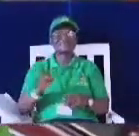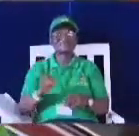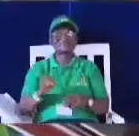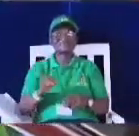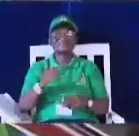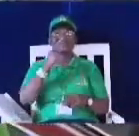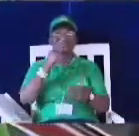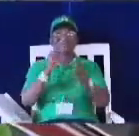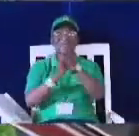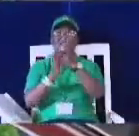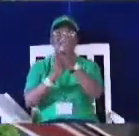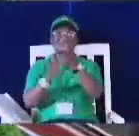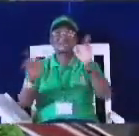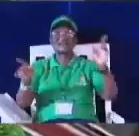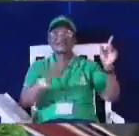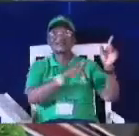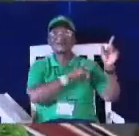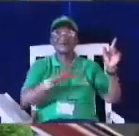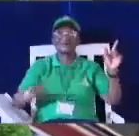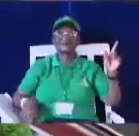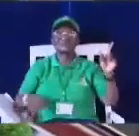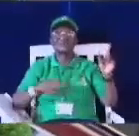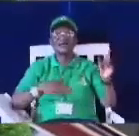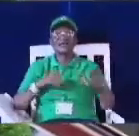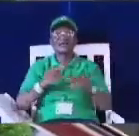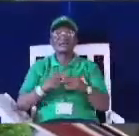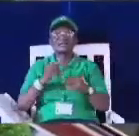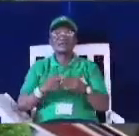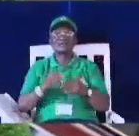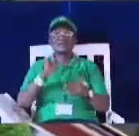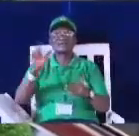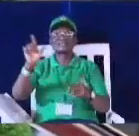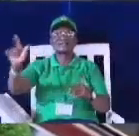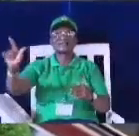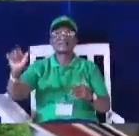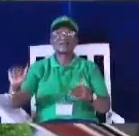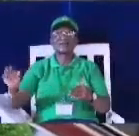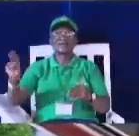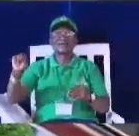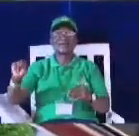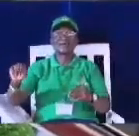Praise the Lord. My name is Plenary Adeboye.